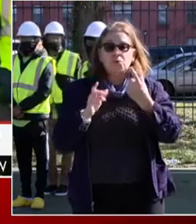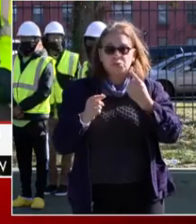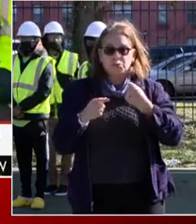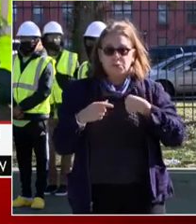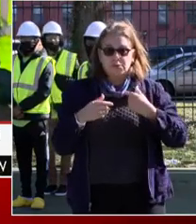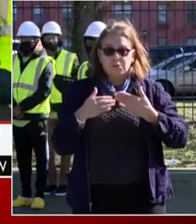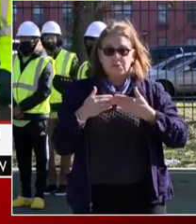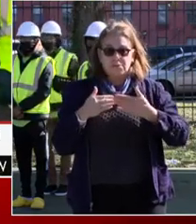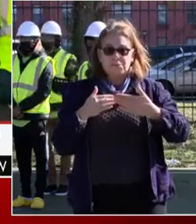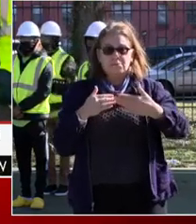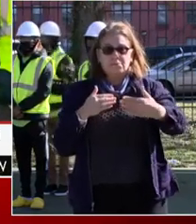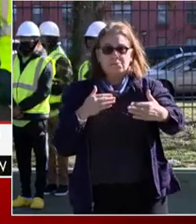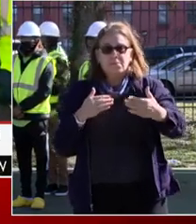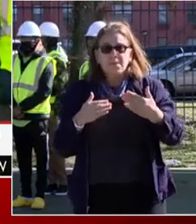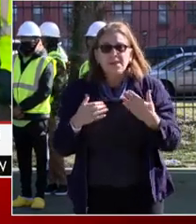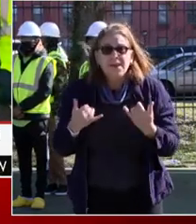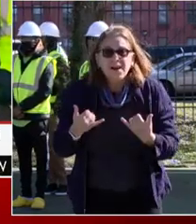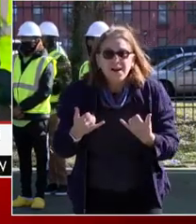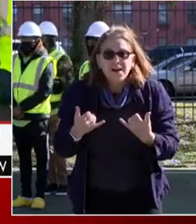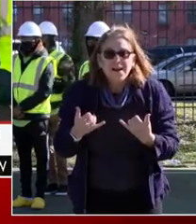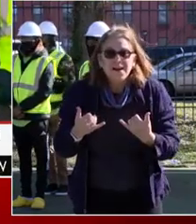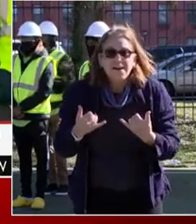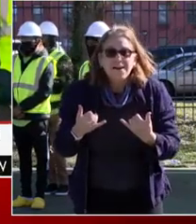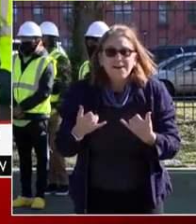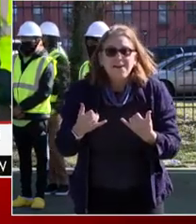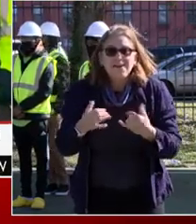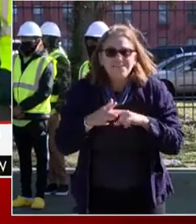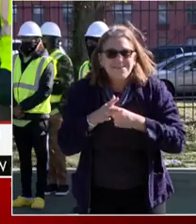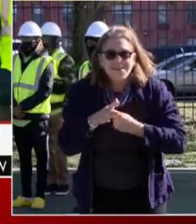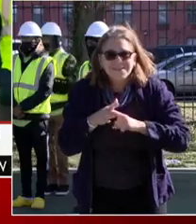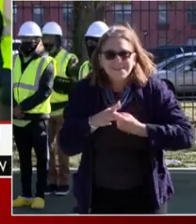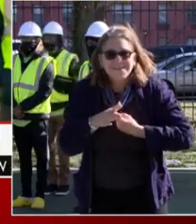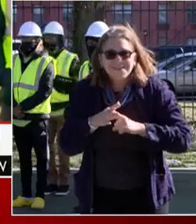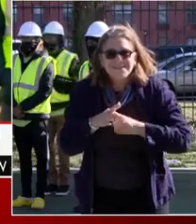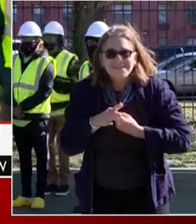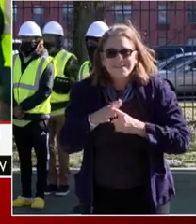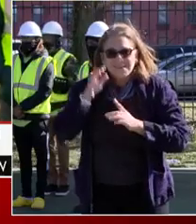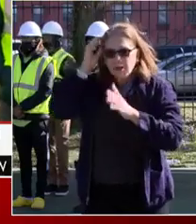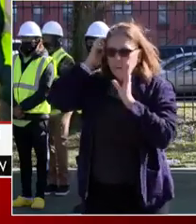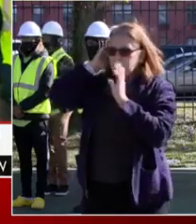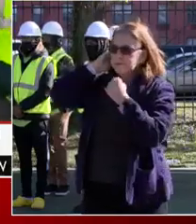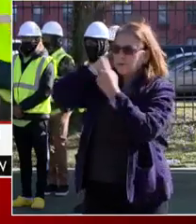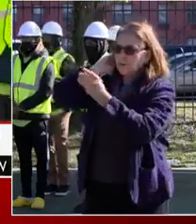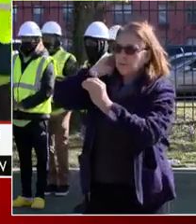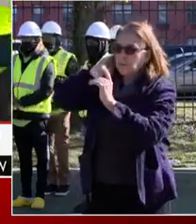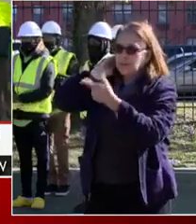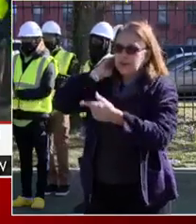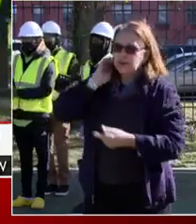Anything else? Okay. Thank you, everybody.